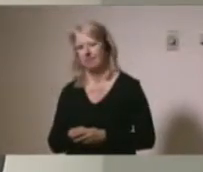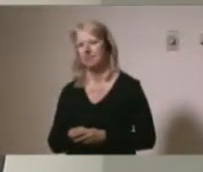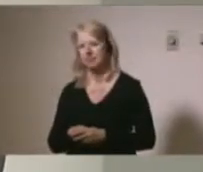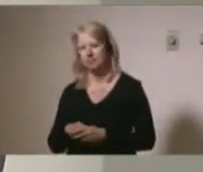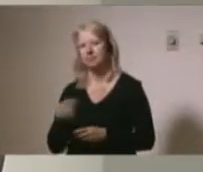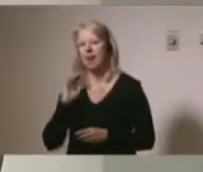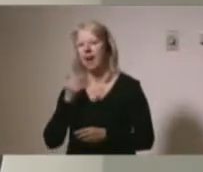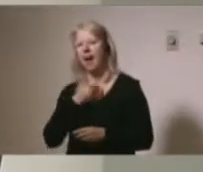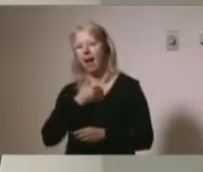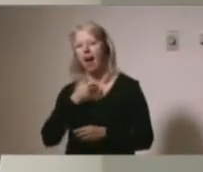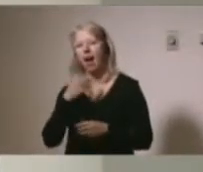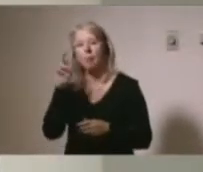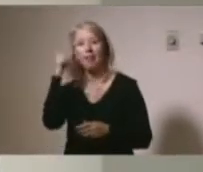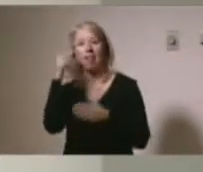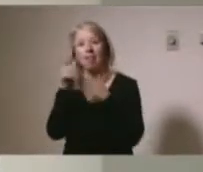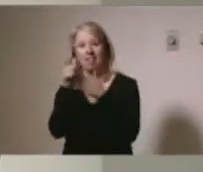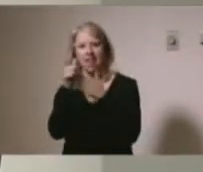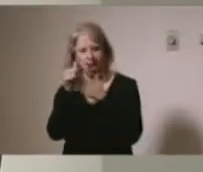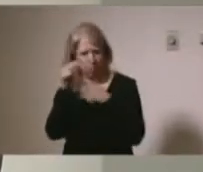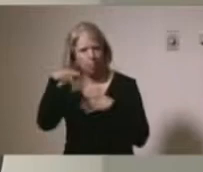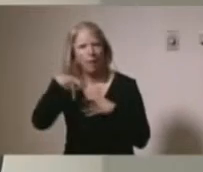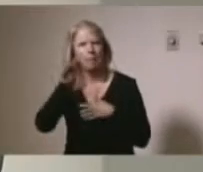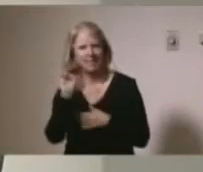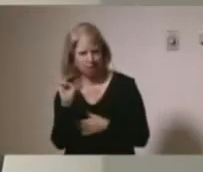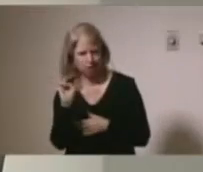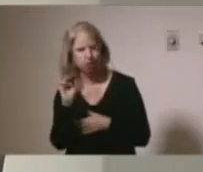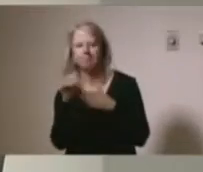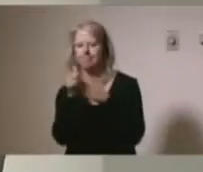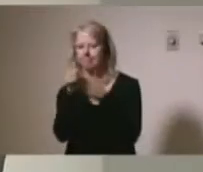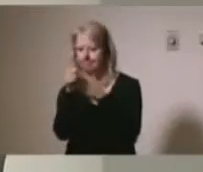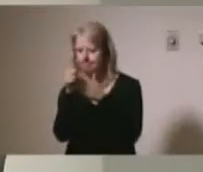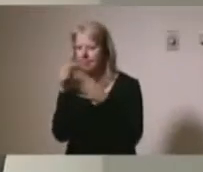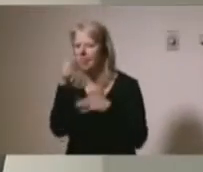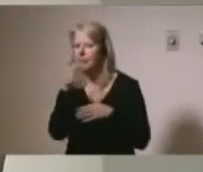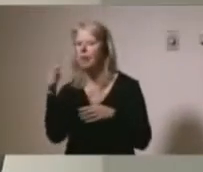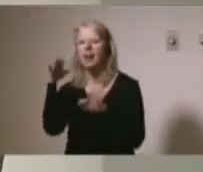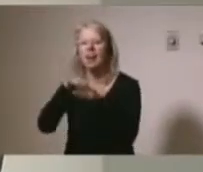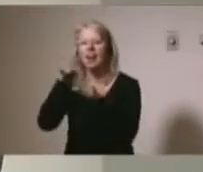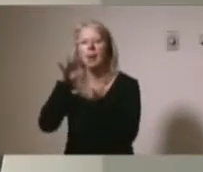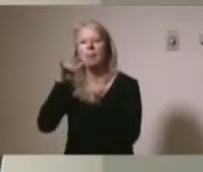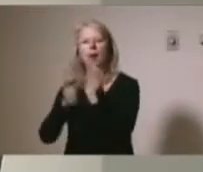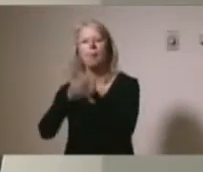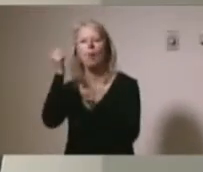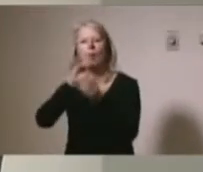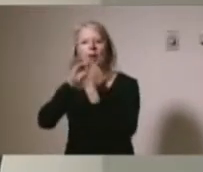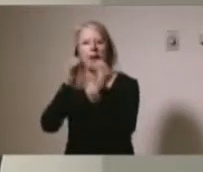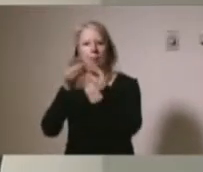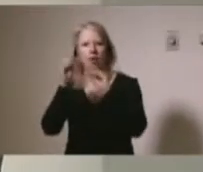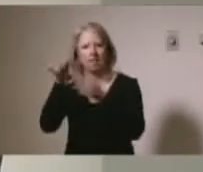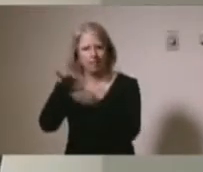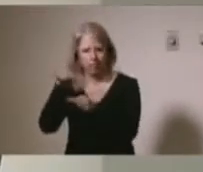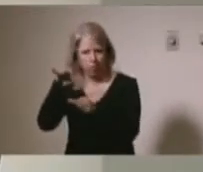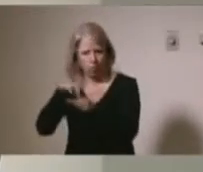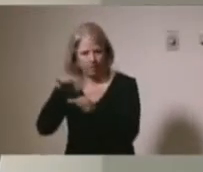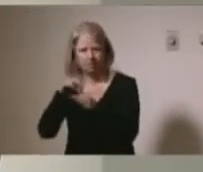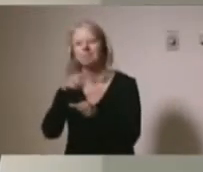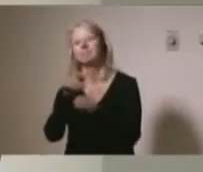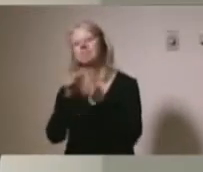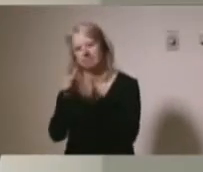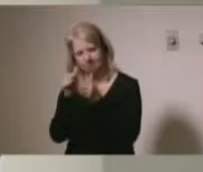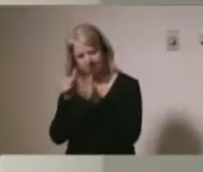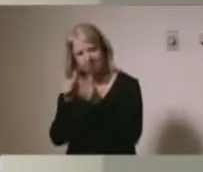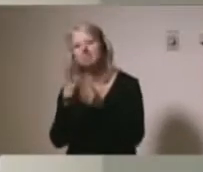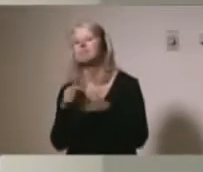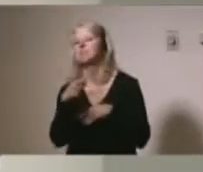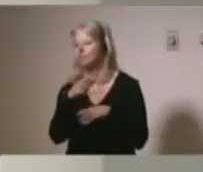Prime Minister who heads the government by winning a majority in our unicameral parliament. New Zealand is a